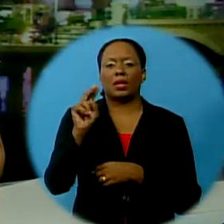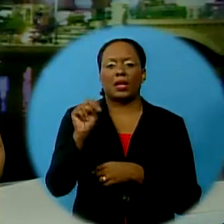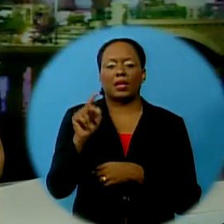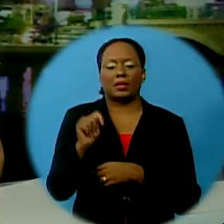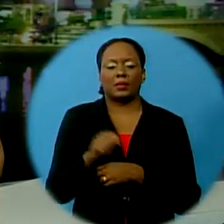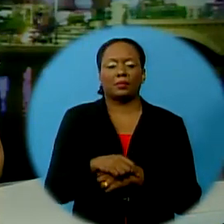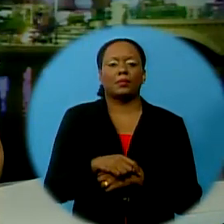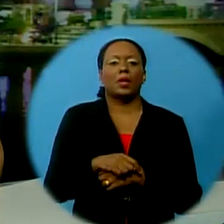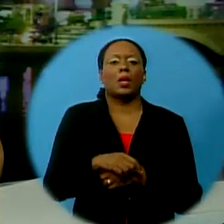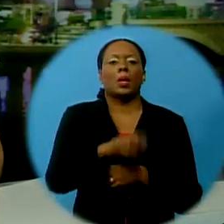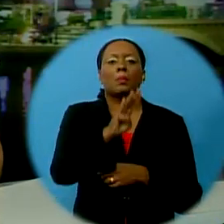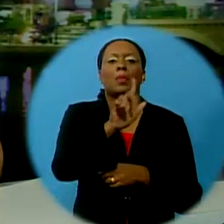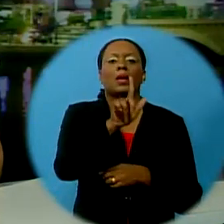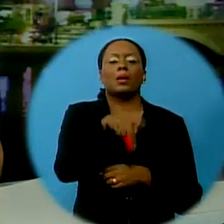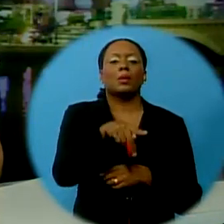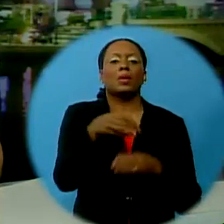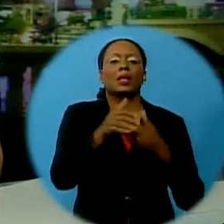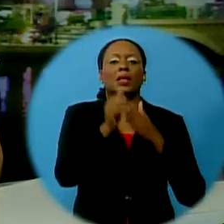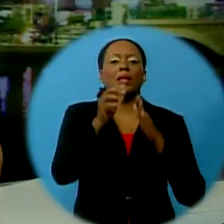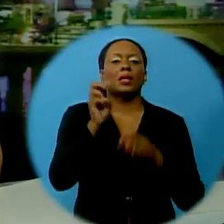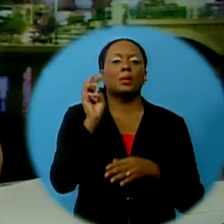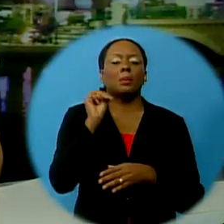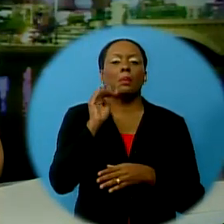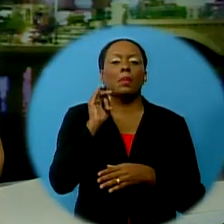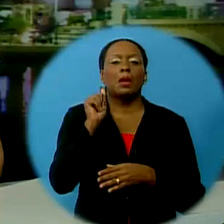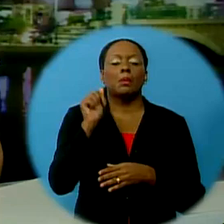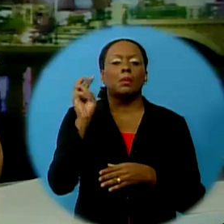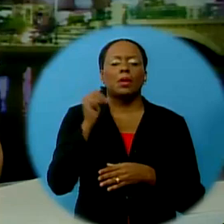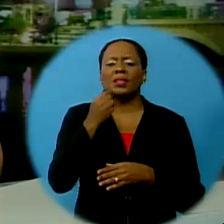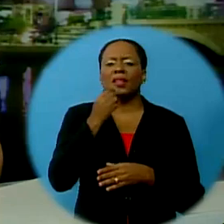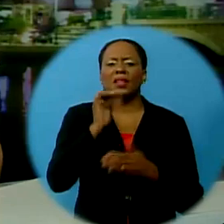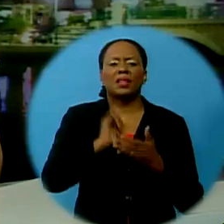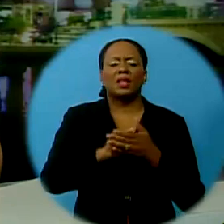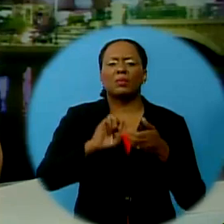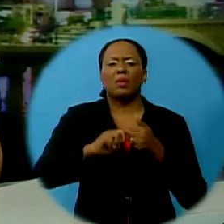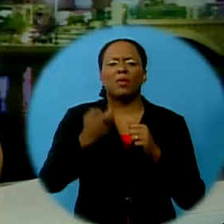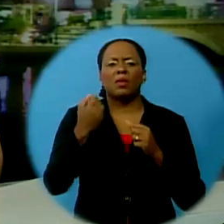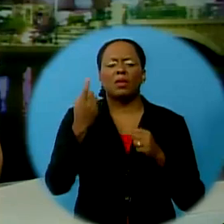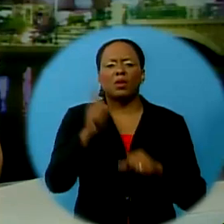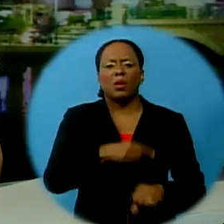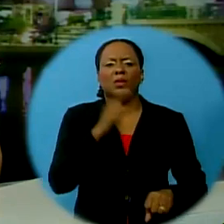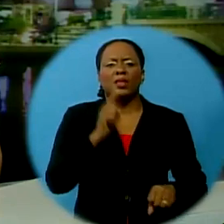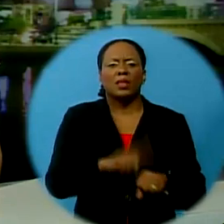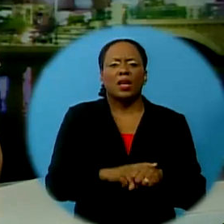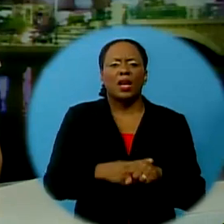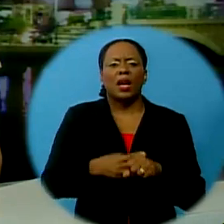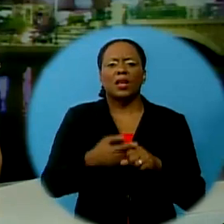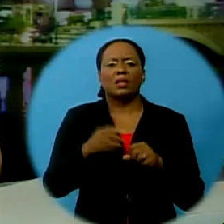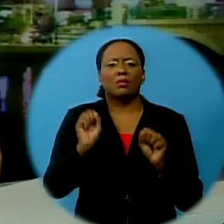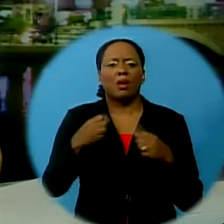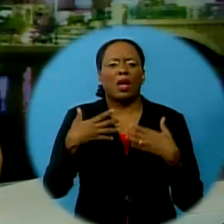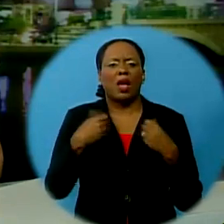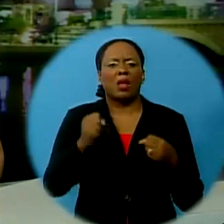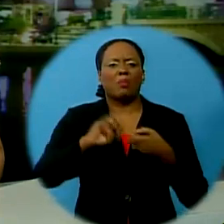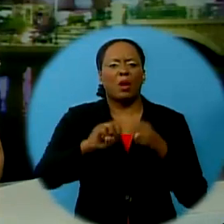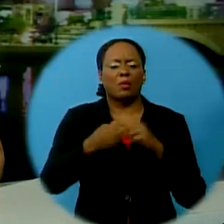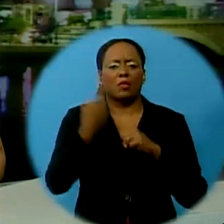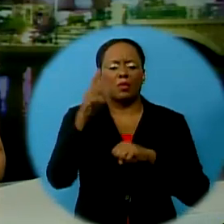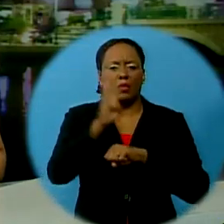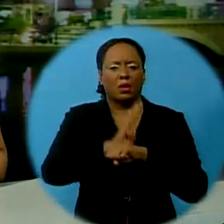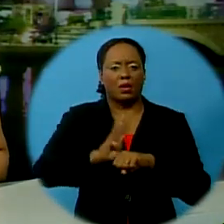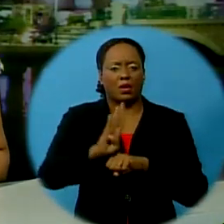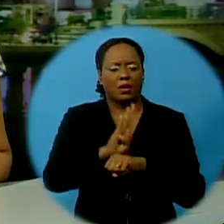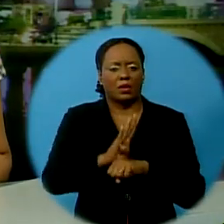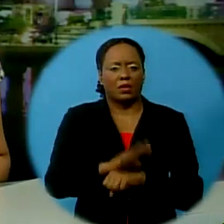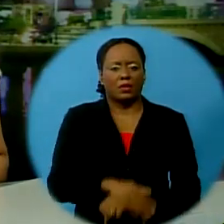year and sewage is now contaminating the Grahamhall Swamp. This, she says, can emerge into a possible health crisis for the